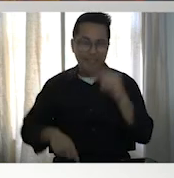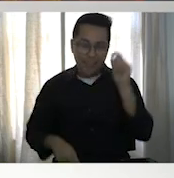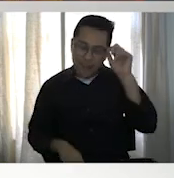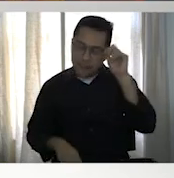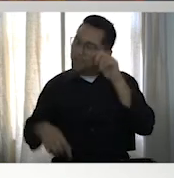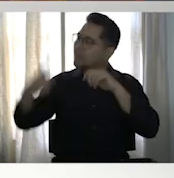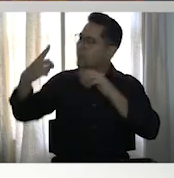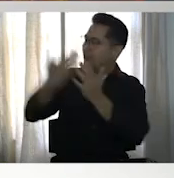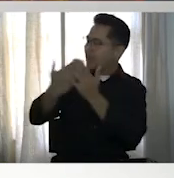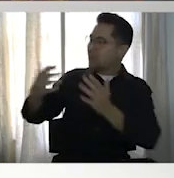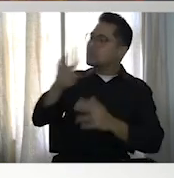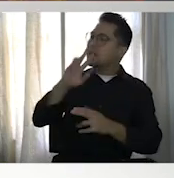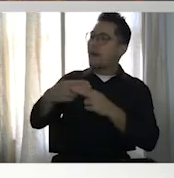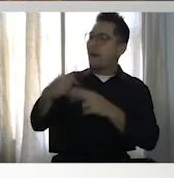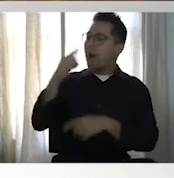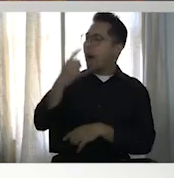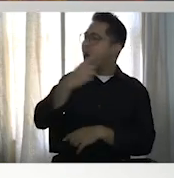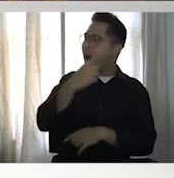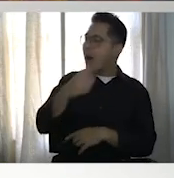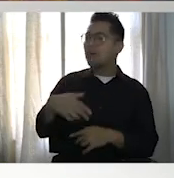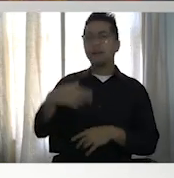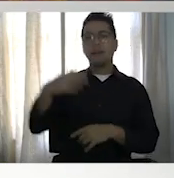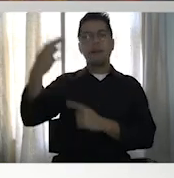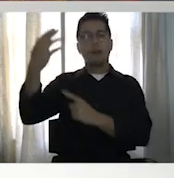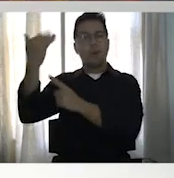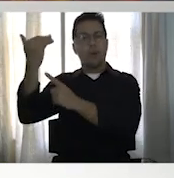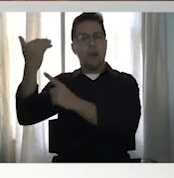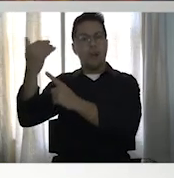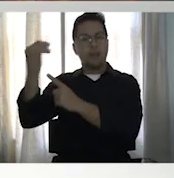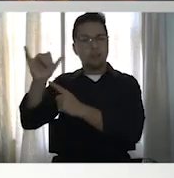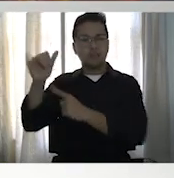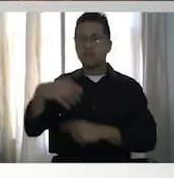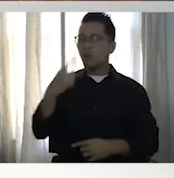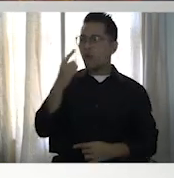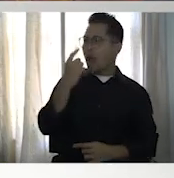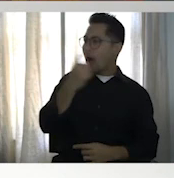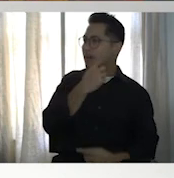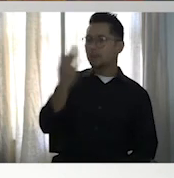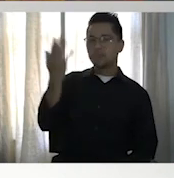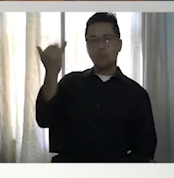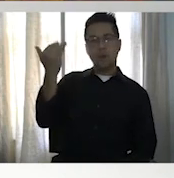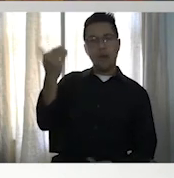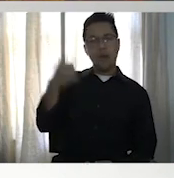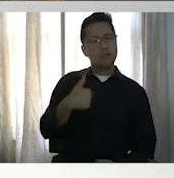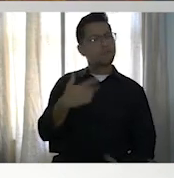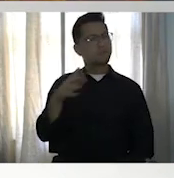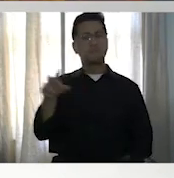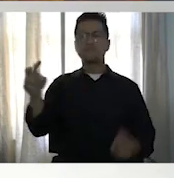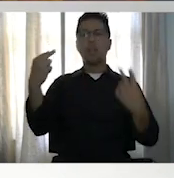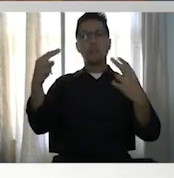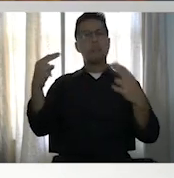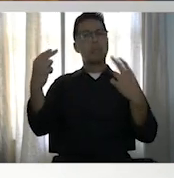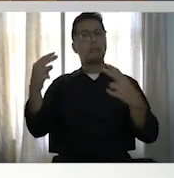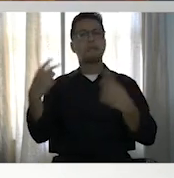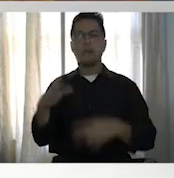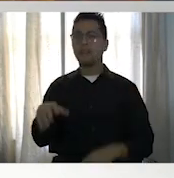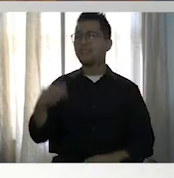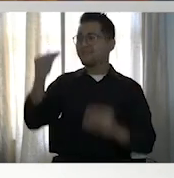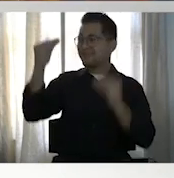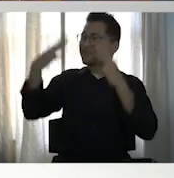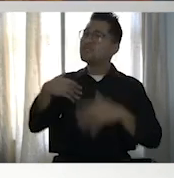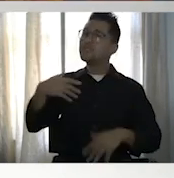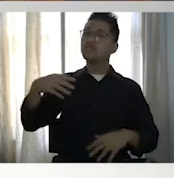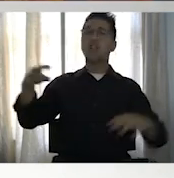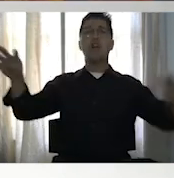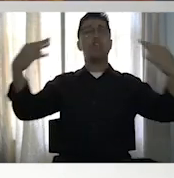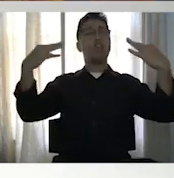touched on. Well, the eyes we talked about, but the why of eyes. So many times I hear, "Look at me." Look at me. The teacher is saying, look